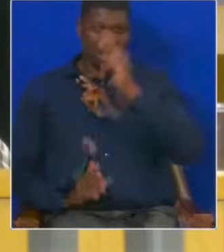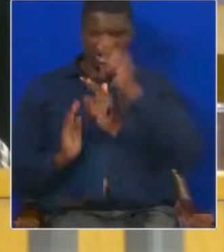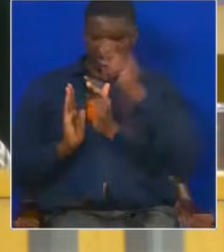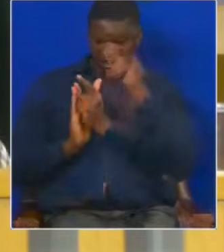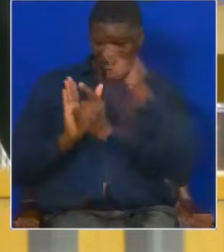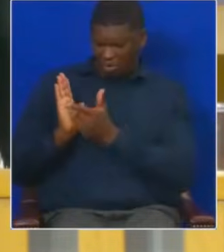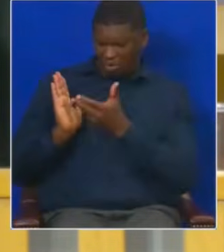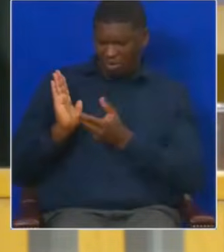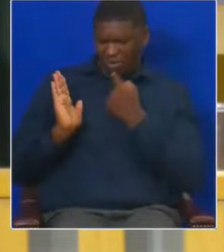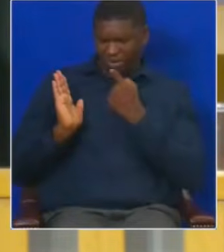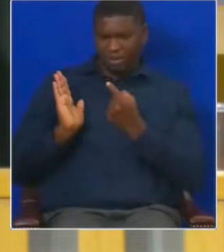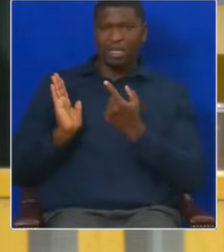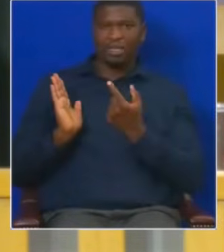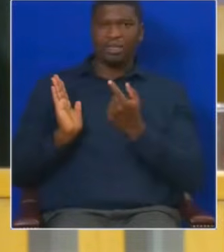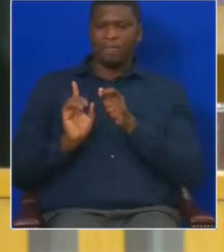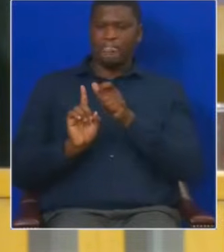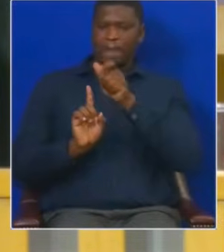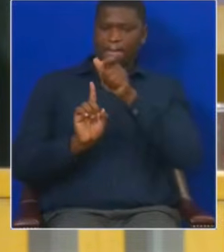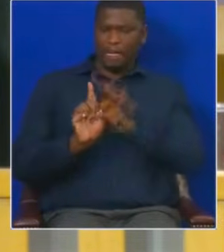responsible person